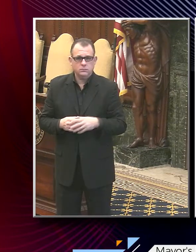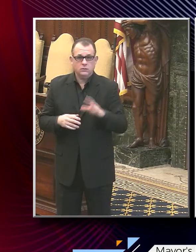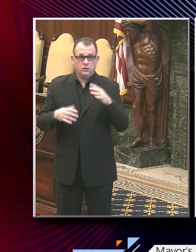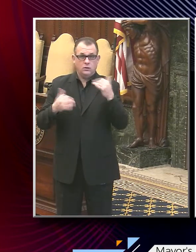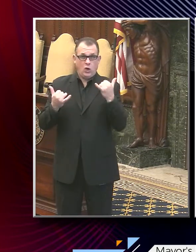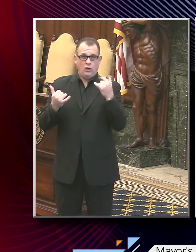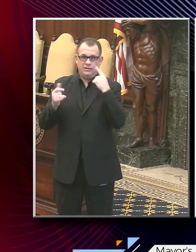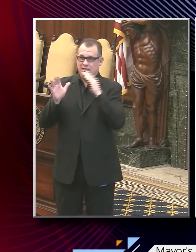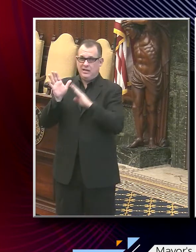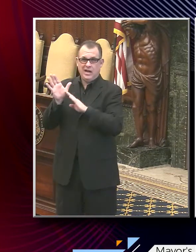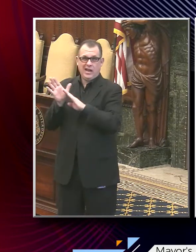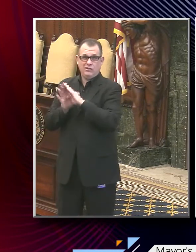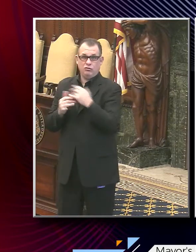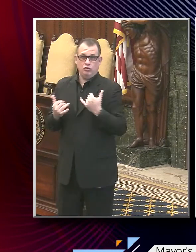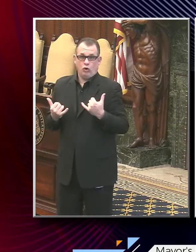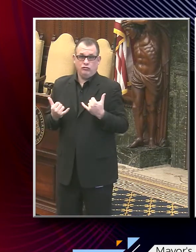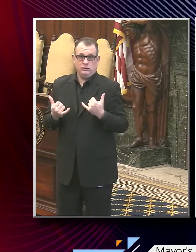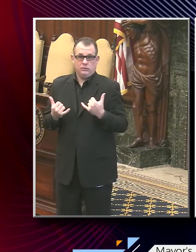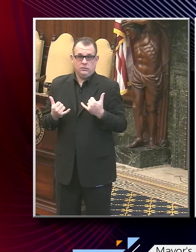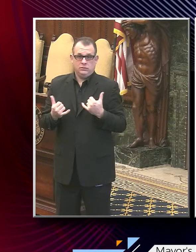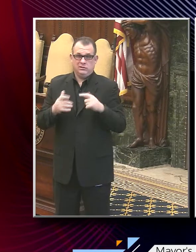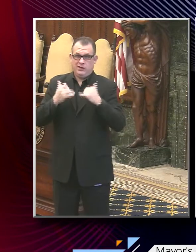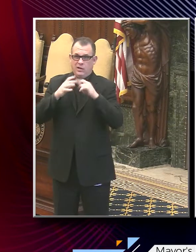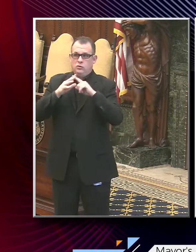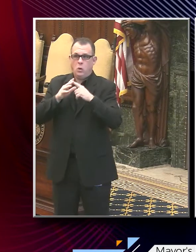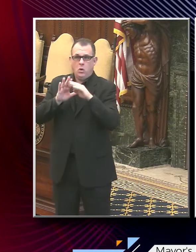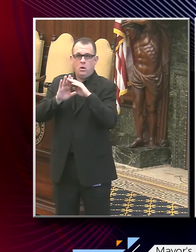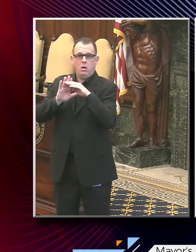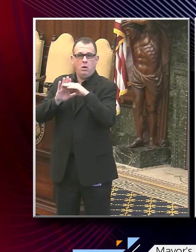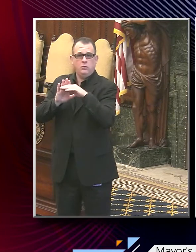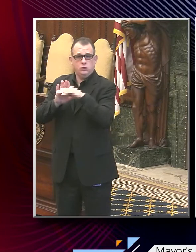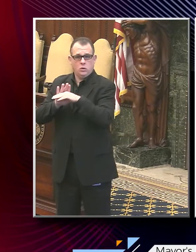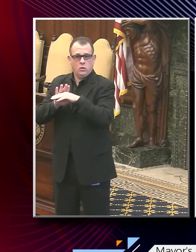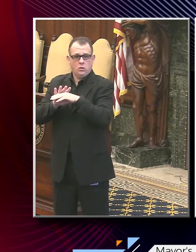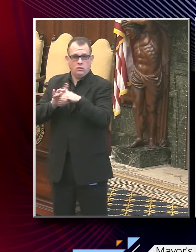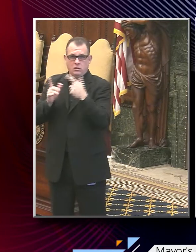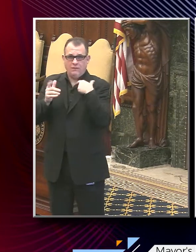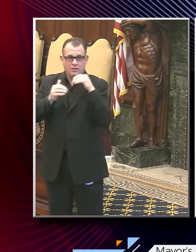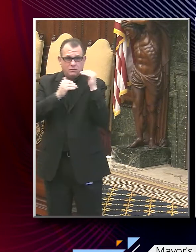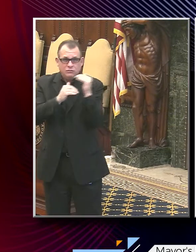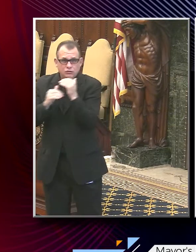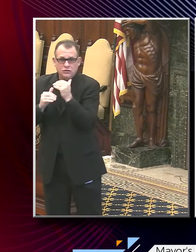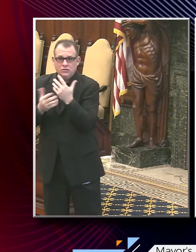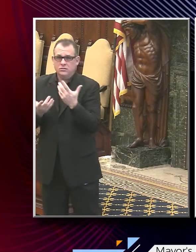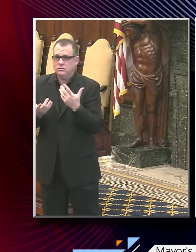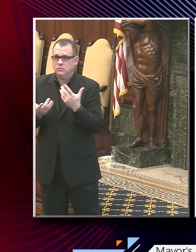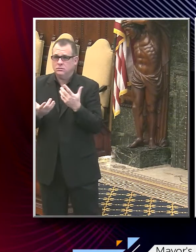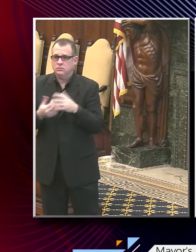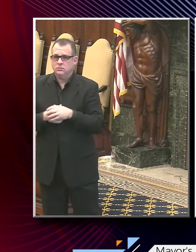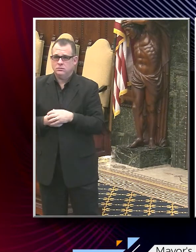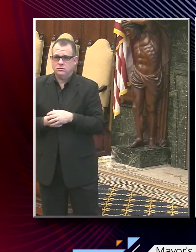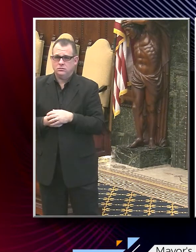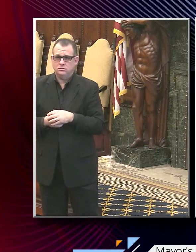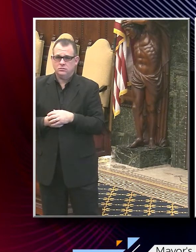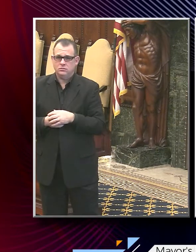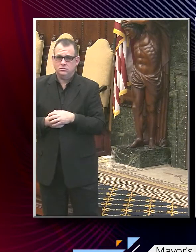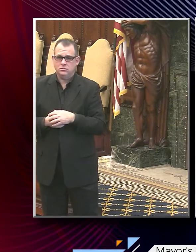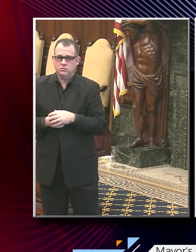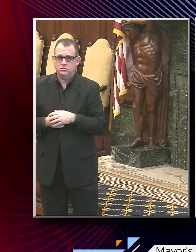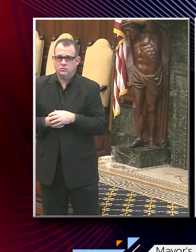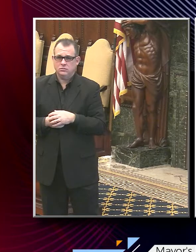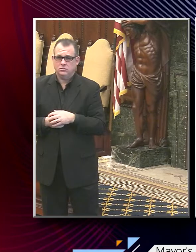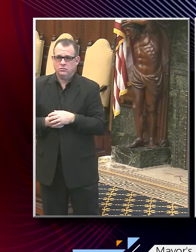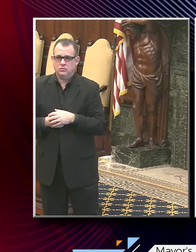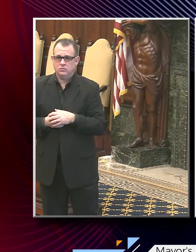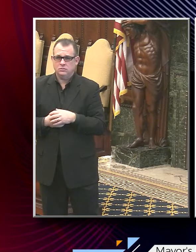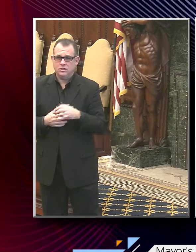this current spike might subside in the next week, why ease restrictions when overall, there is